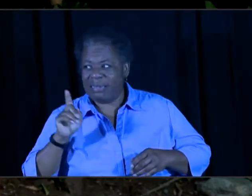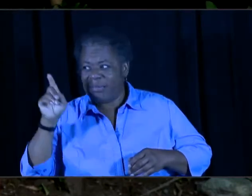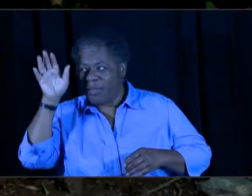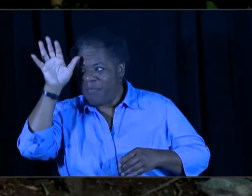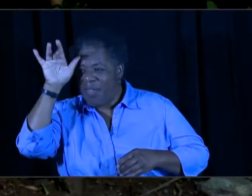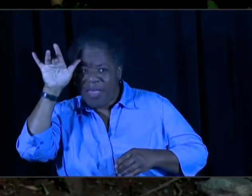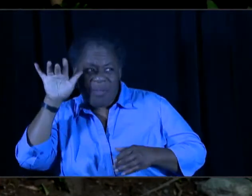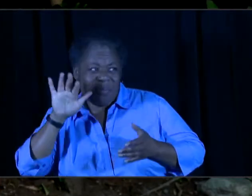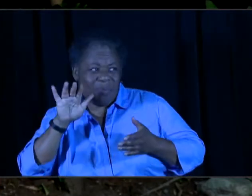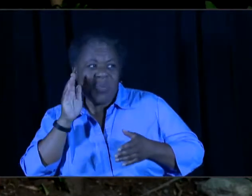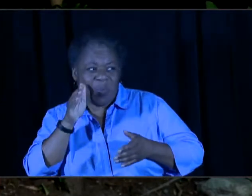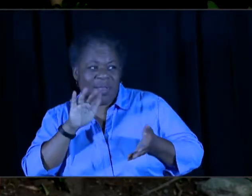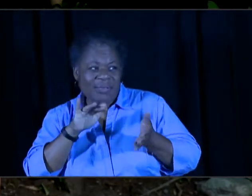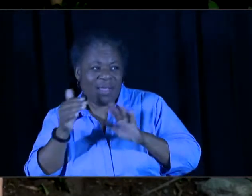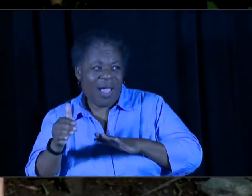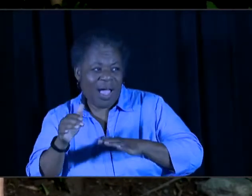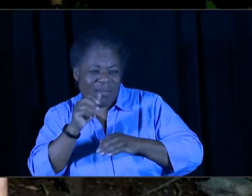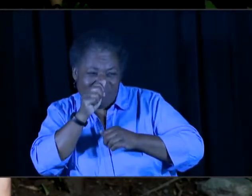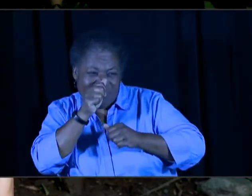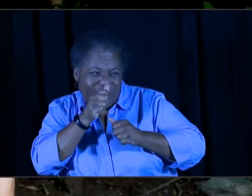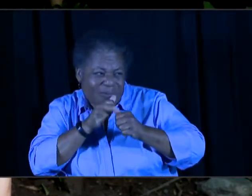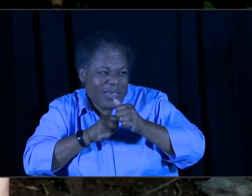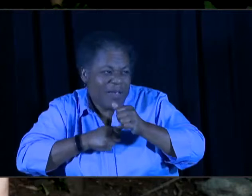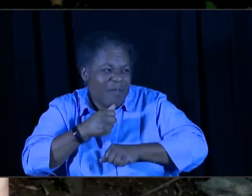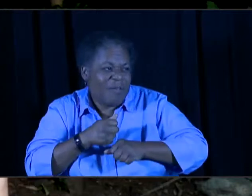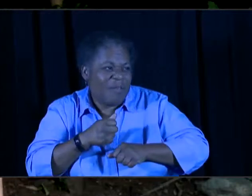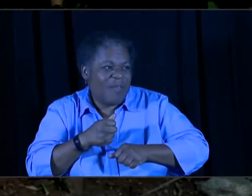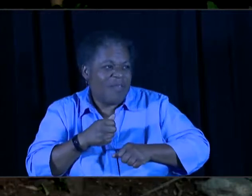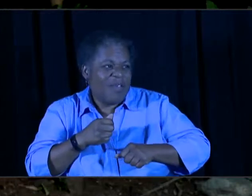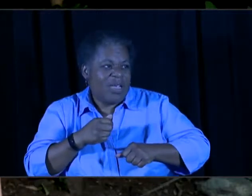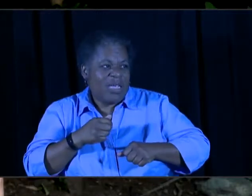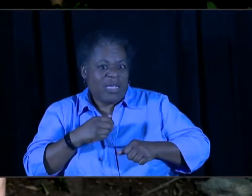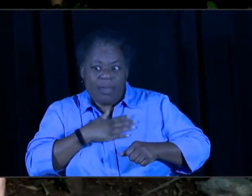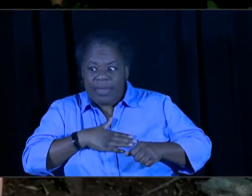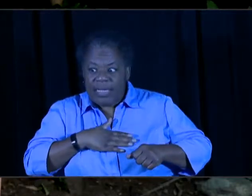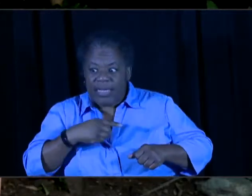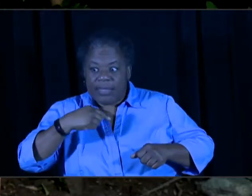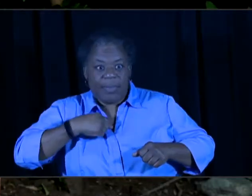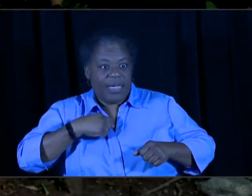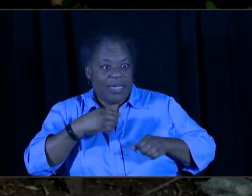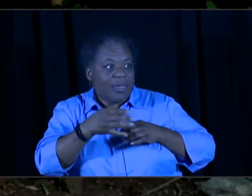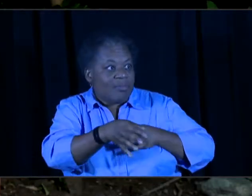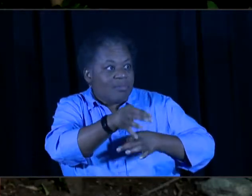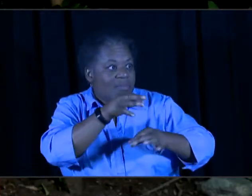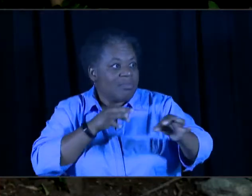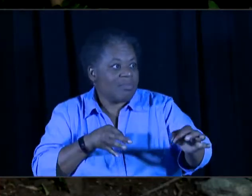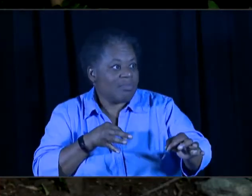grief. Please let me take his place. I will not return without my brother."